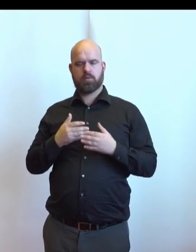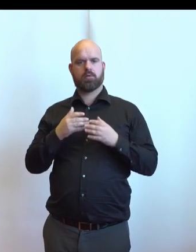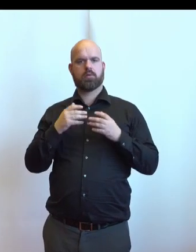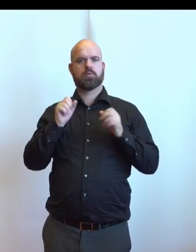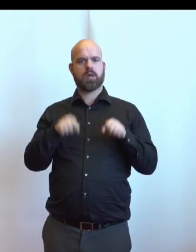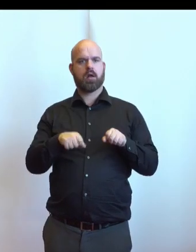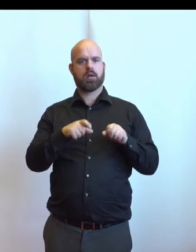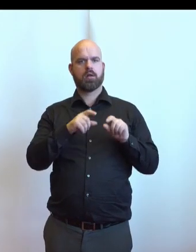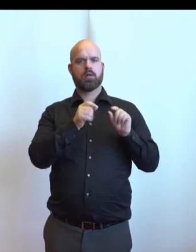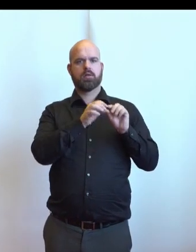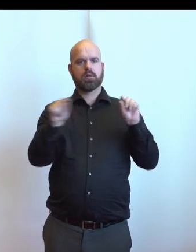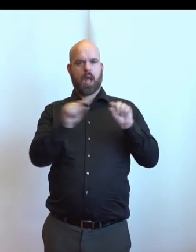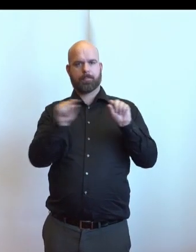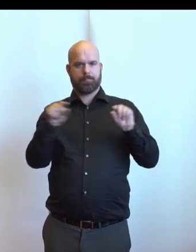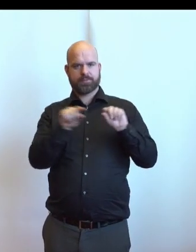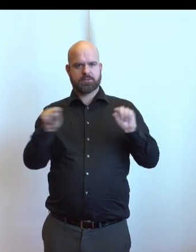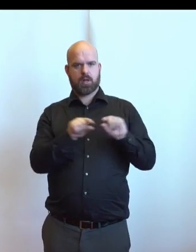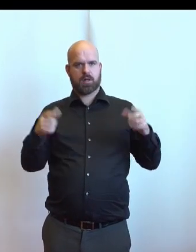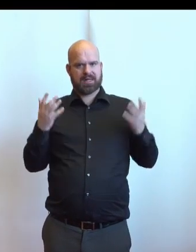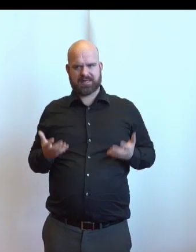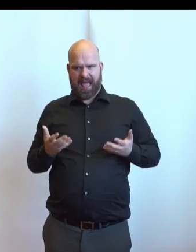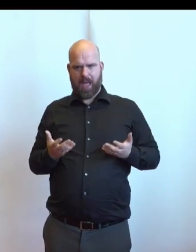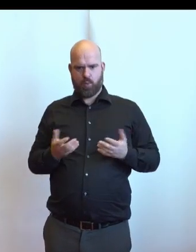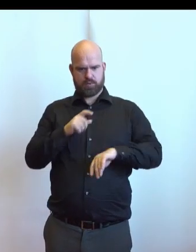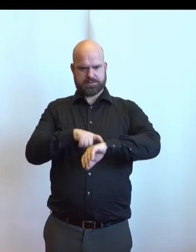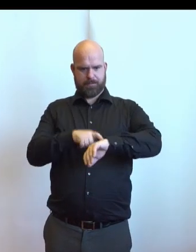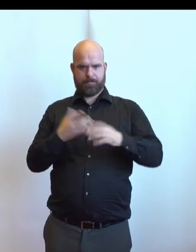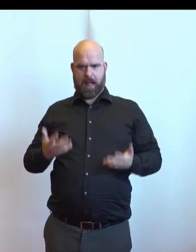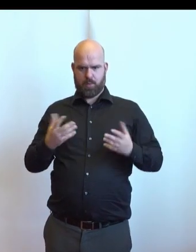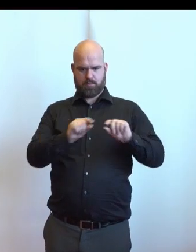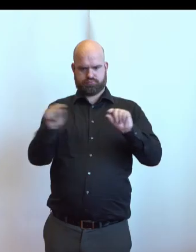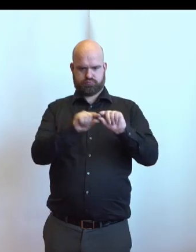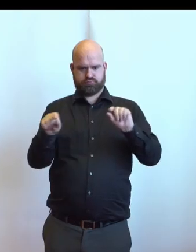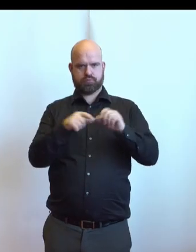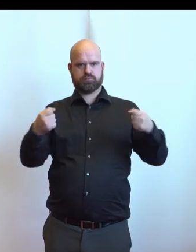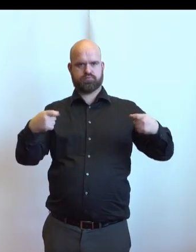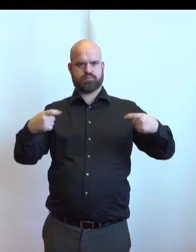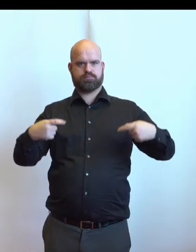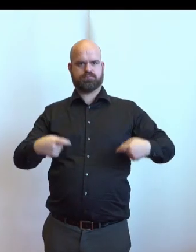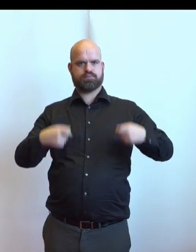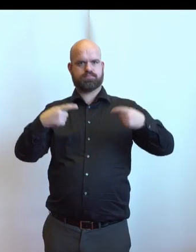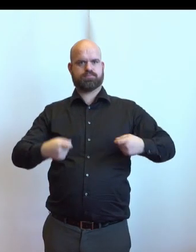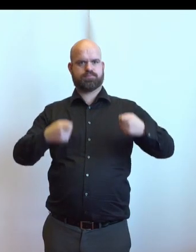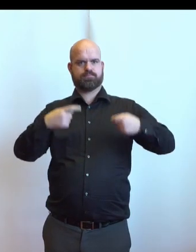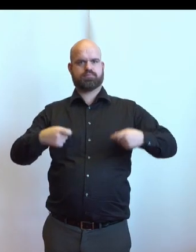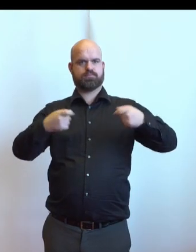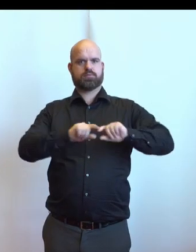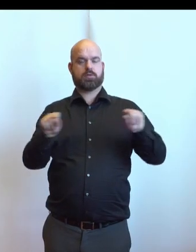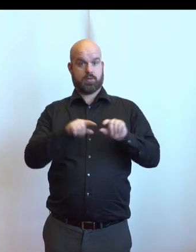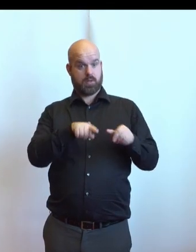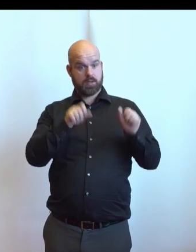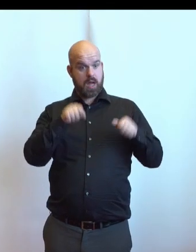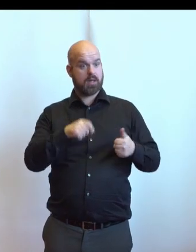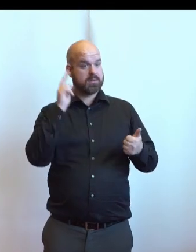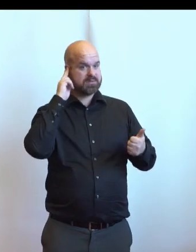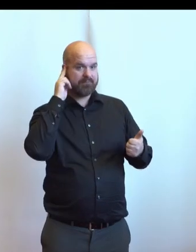leveraging our artificial intelligence. It's going beyond providing assistance for the deaf and hard of hearing. Let's talk about people who